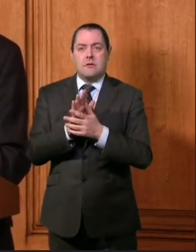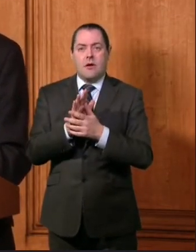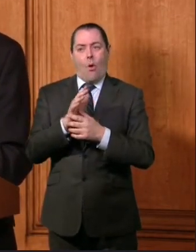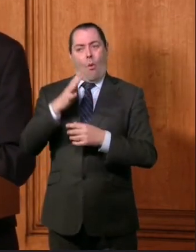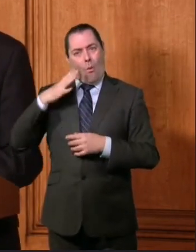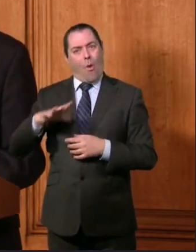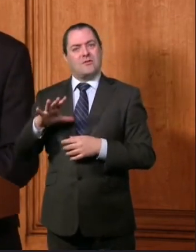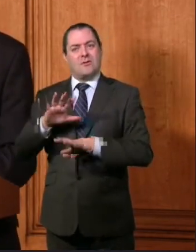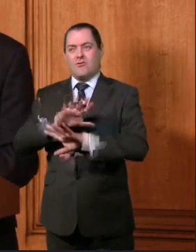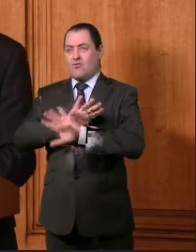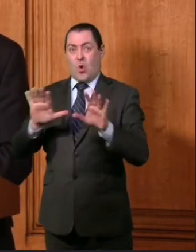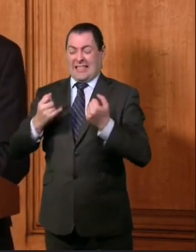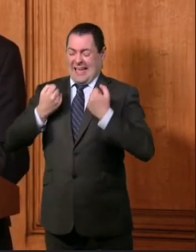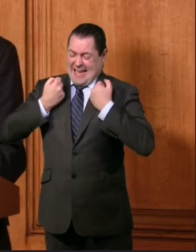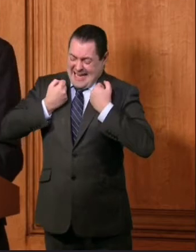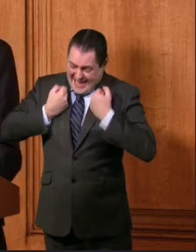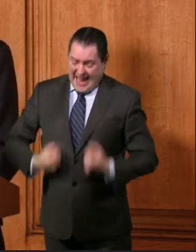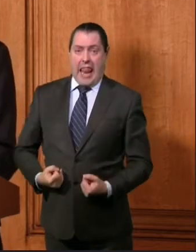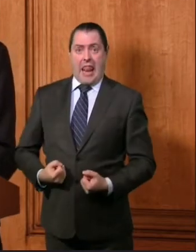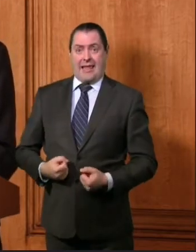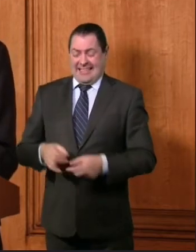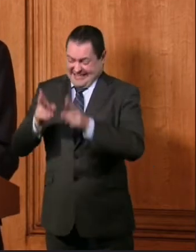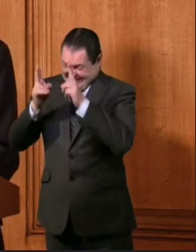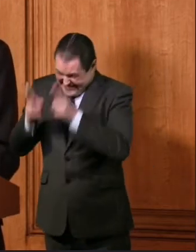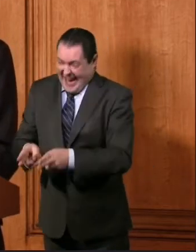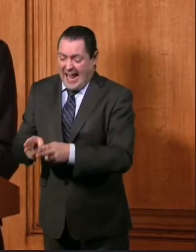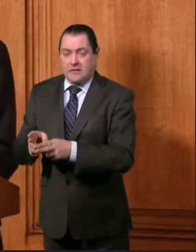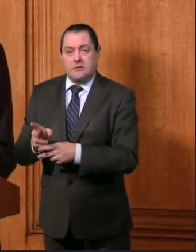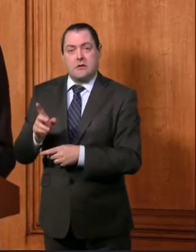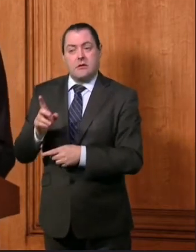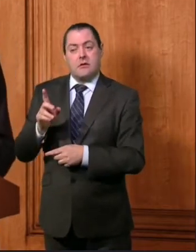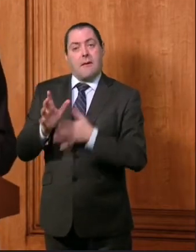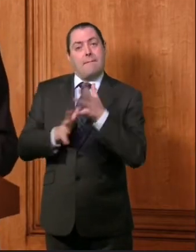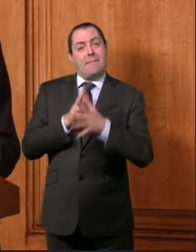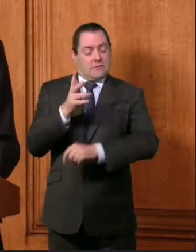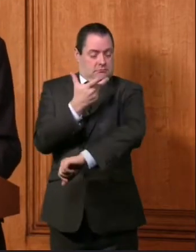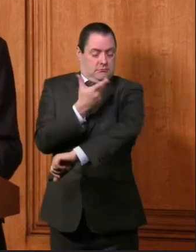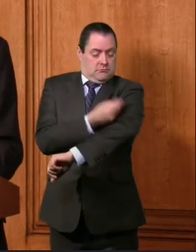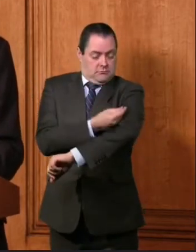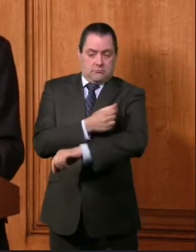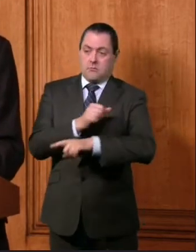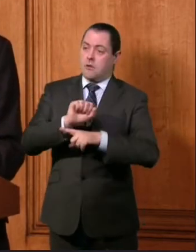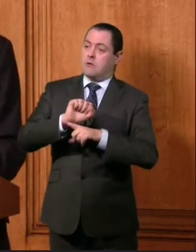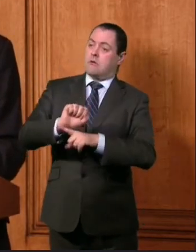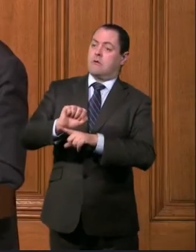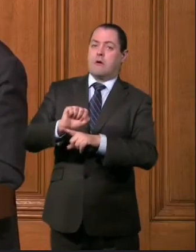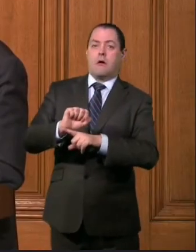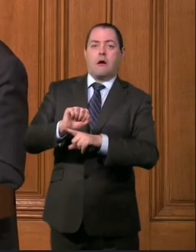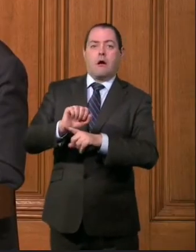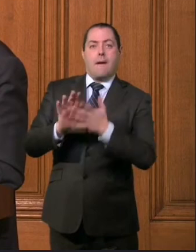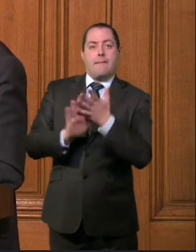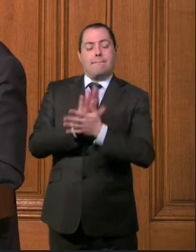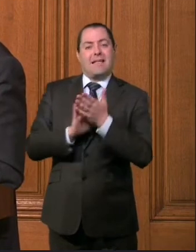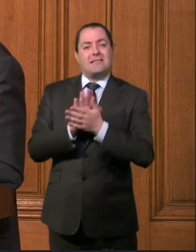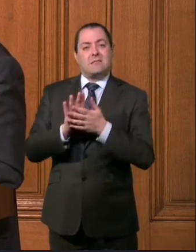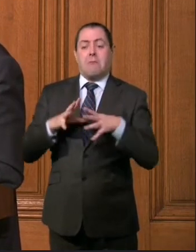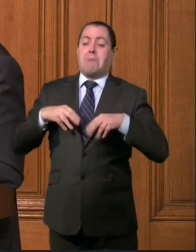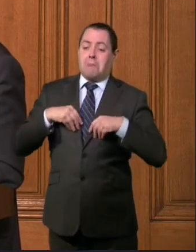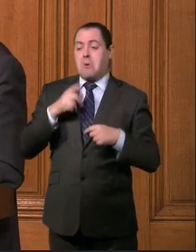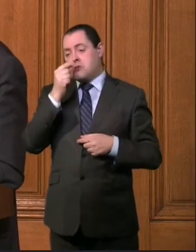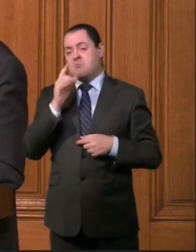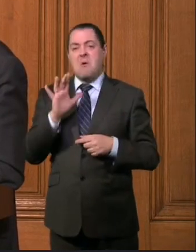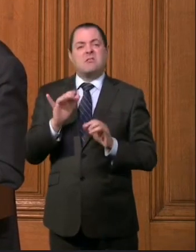infection. And the first thing you're probably going to lose is vaccination against infection. And the key thing is get these vaccines out there and measure, and assess